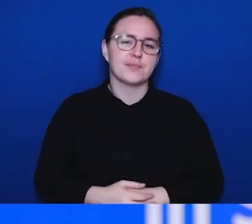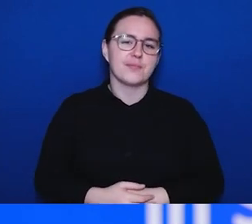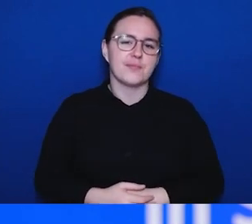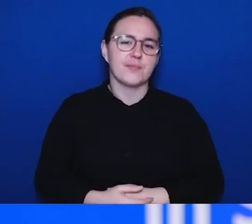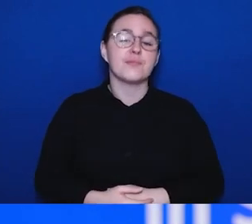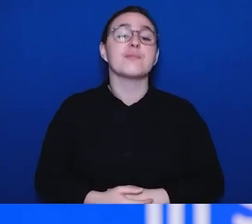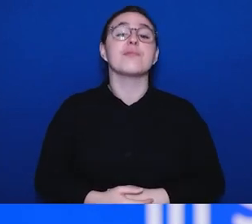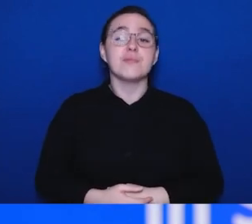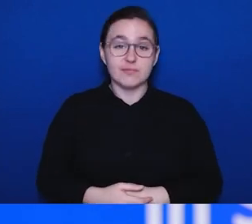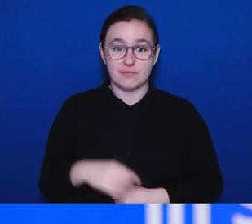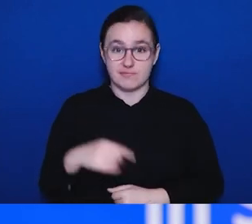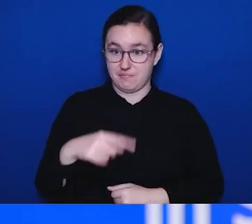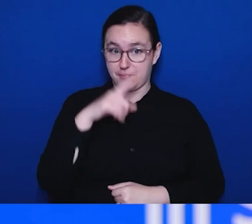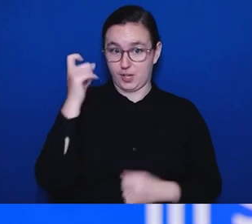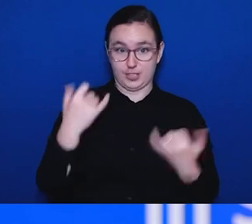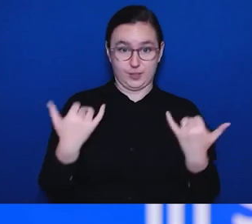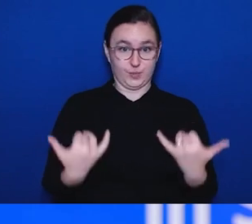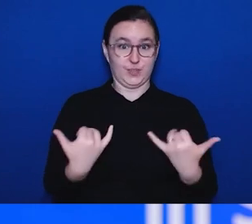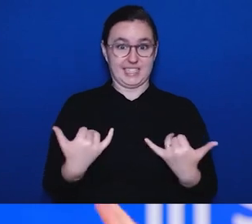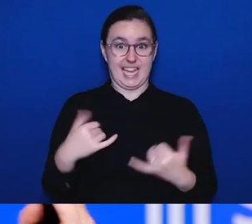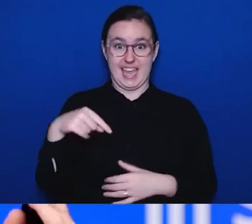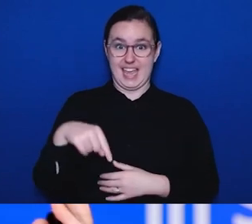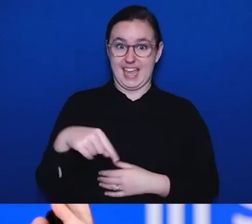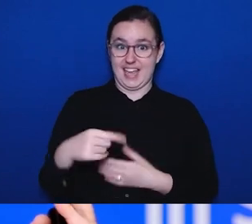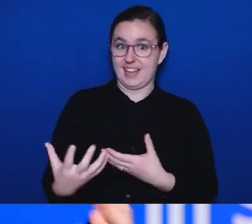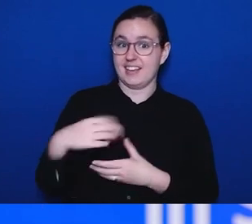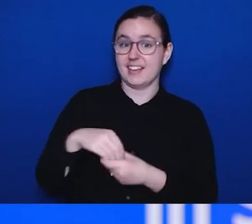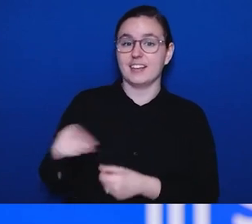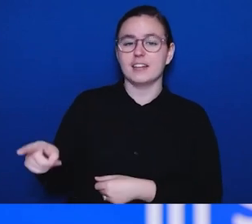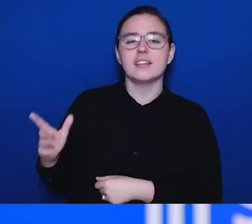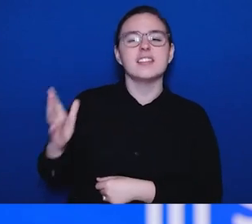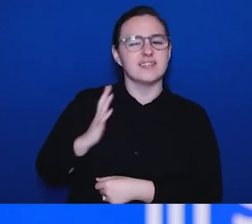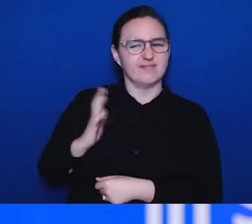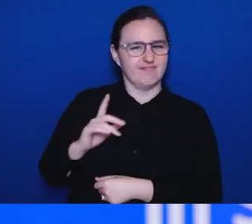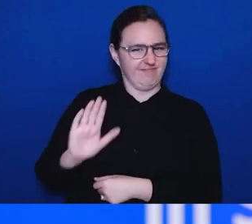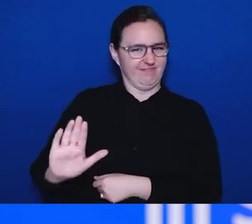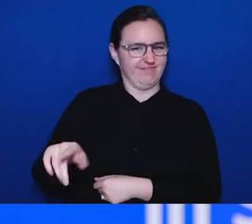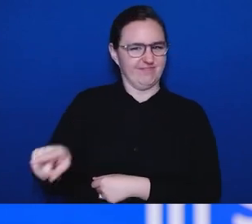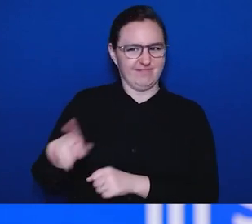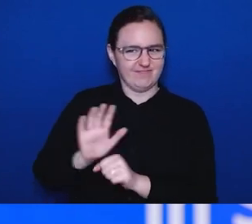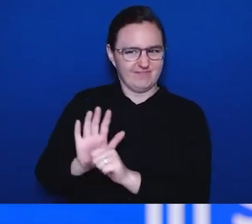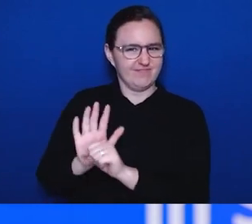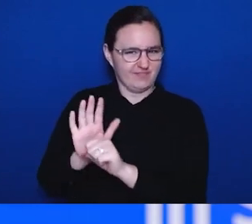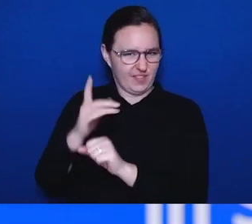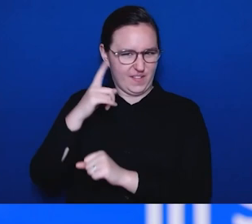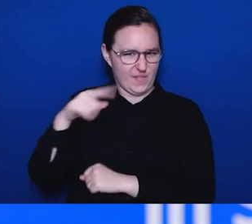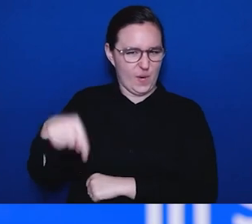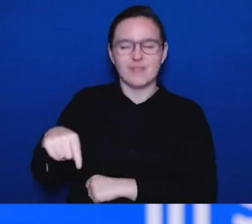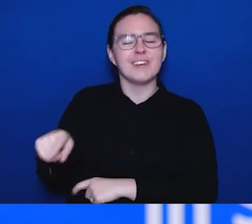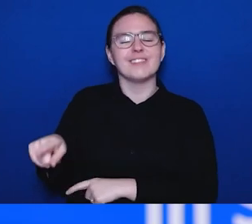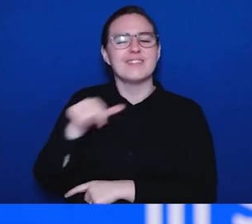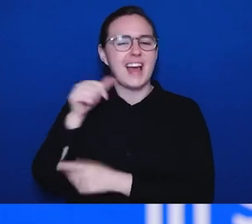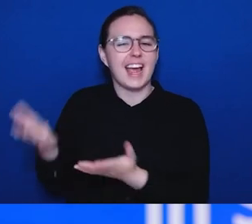here, Ginny Sims is here, Gary Begg is here, Bruce Ralston is here in spirit. And since today is so much part